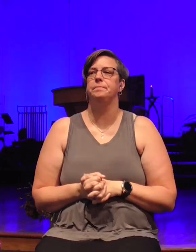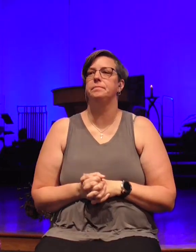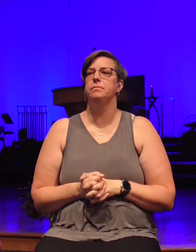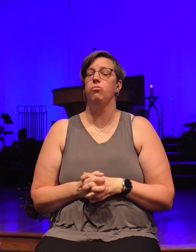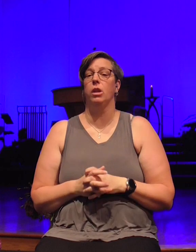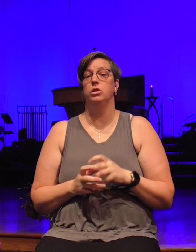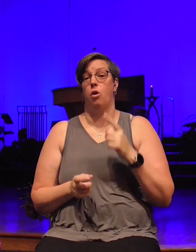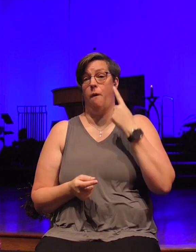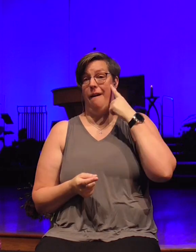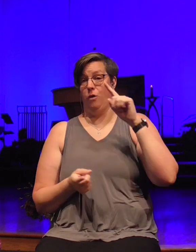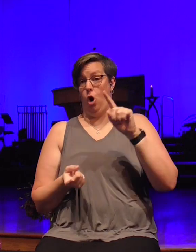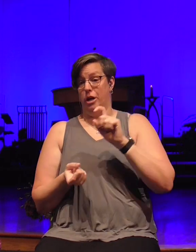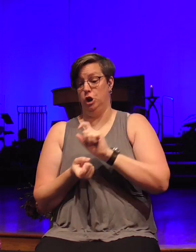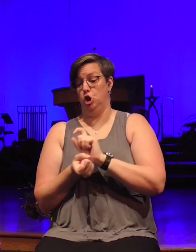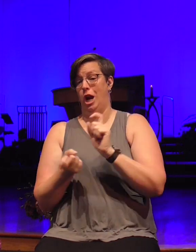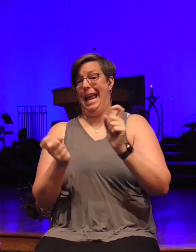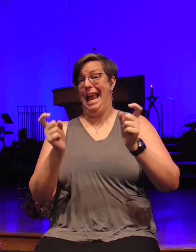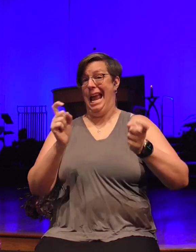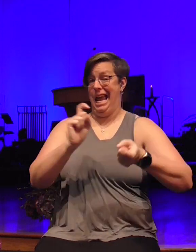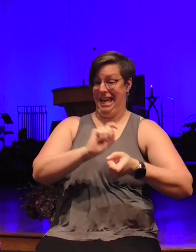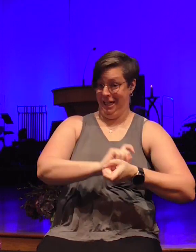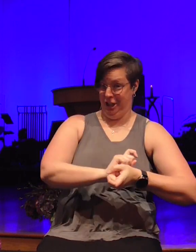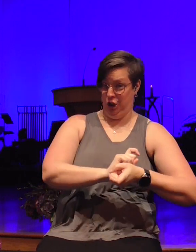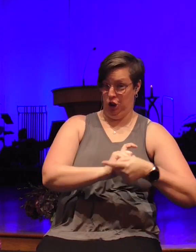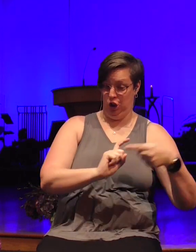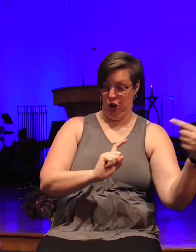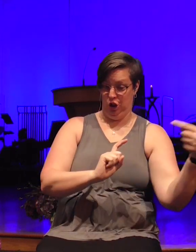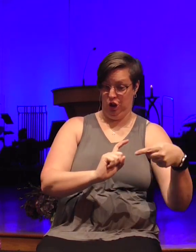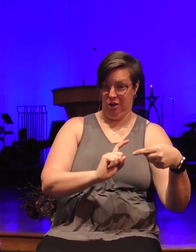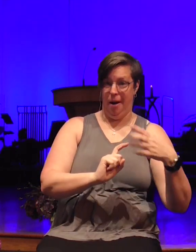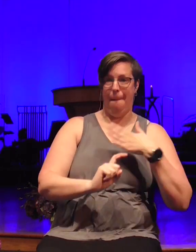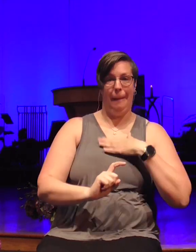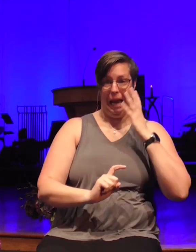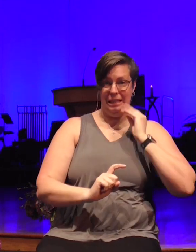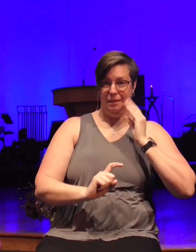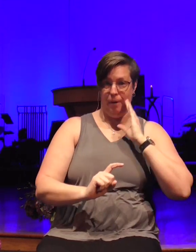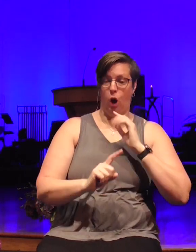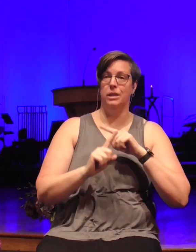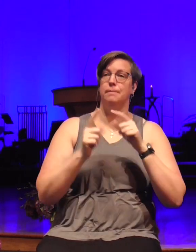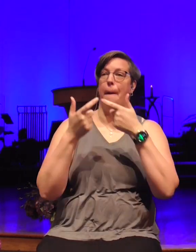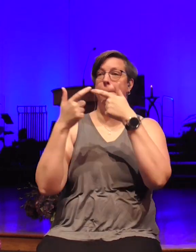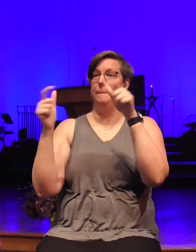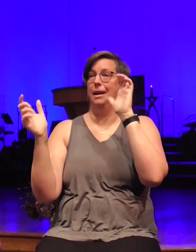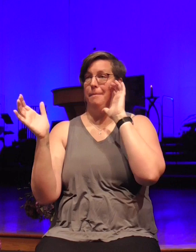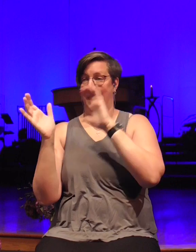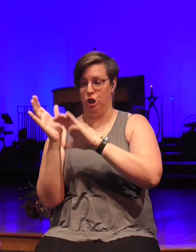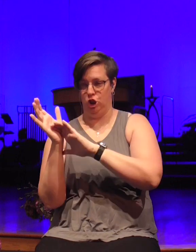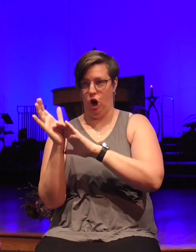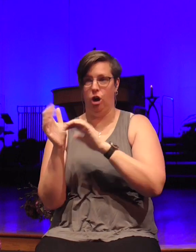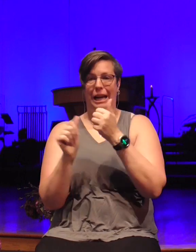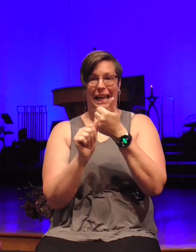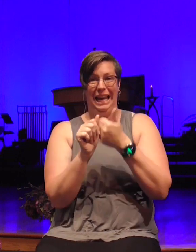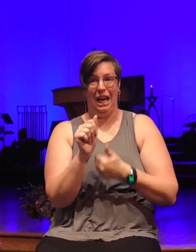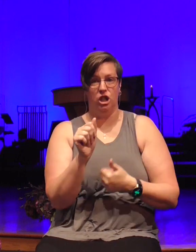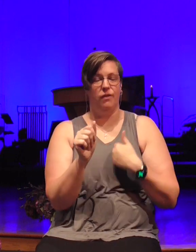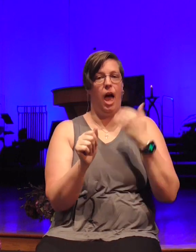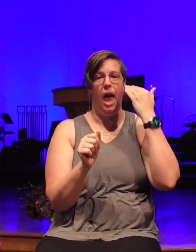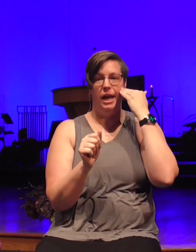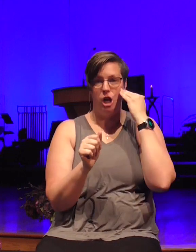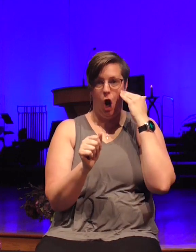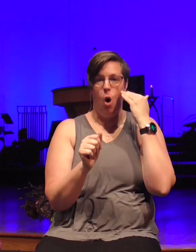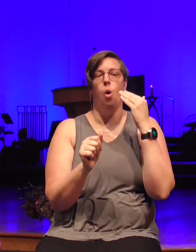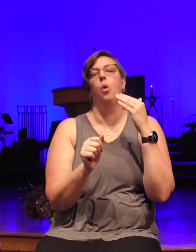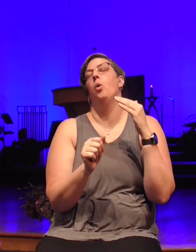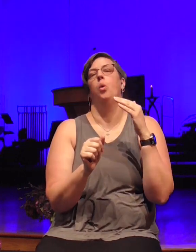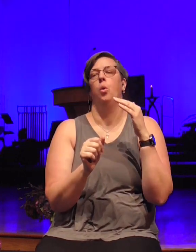occur, not only in my experience, but in the big picture, each one of us, I love how Deepak Chopra says, each